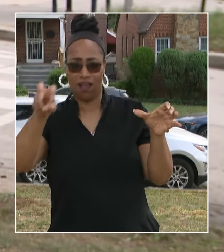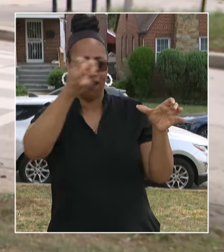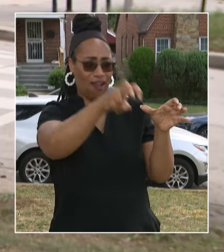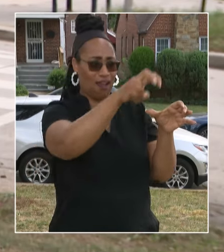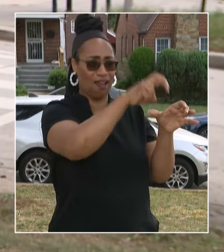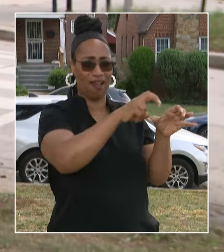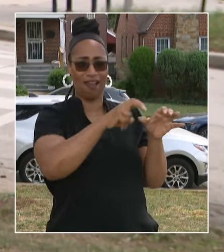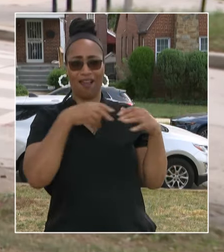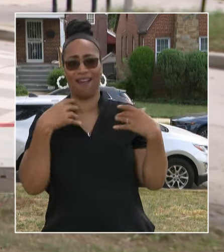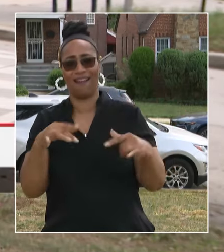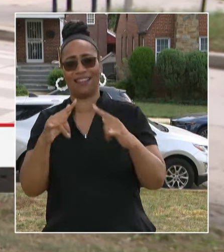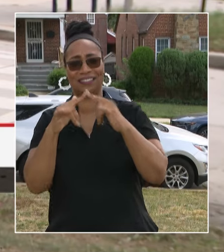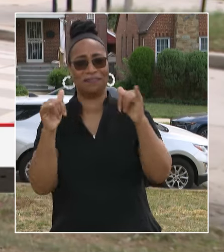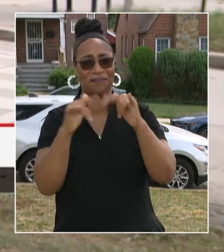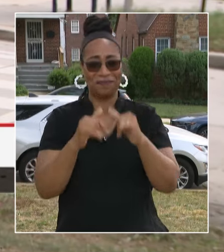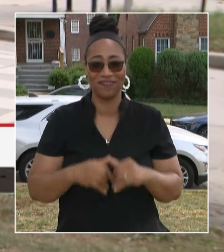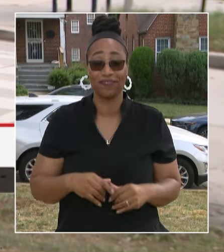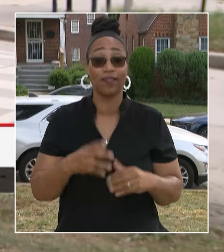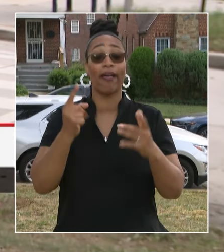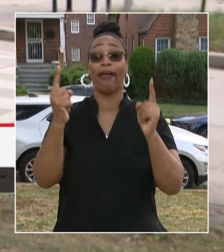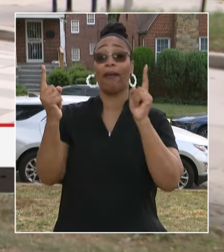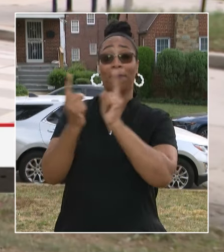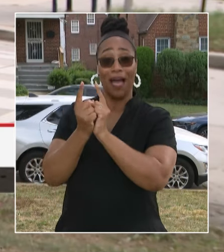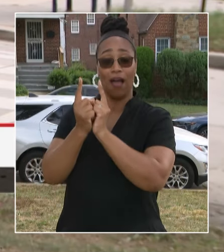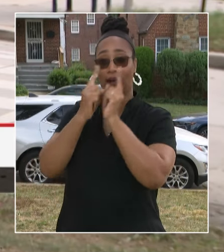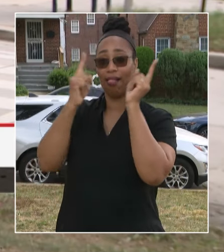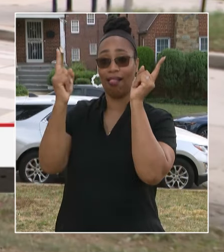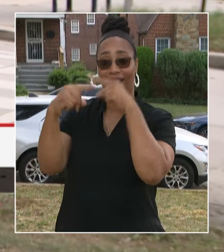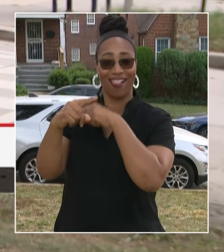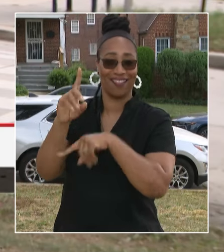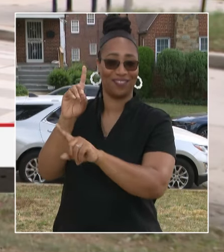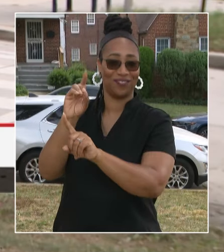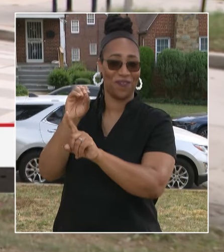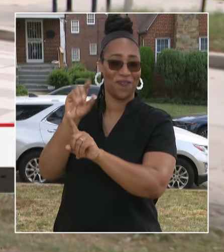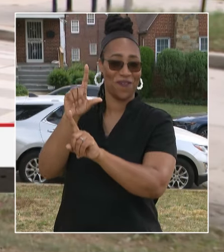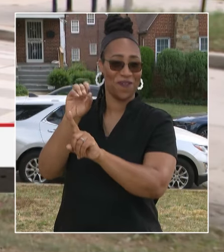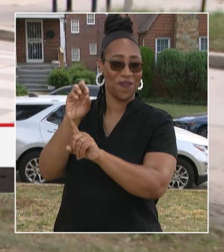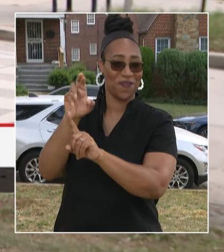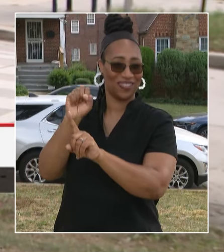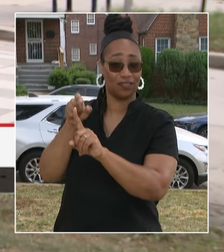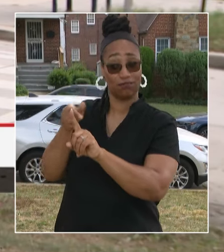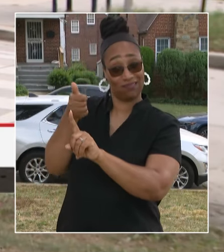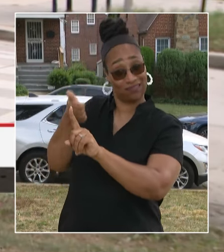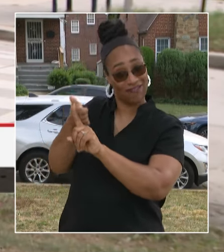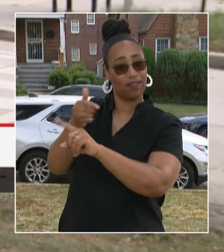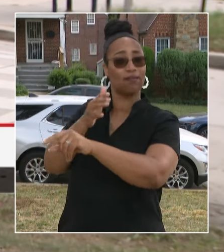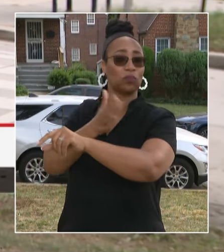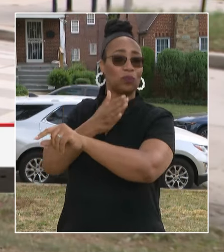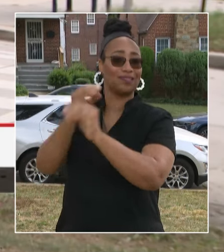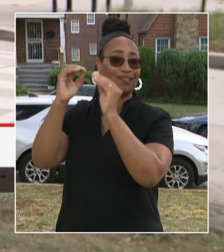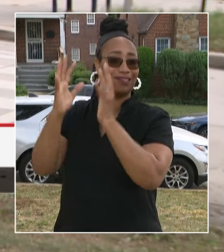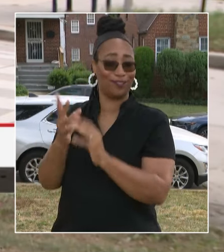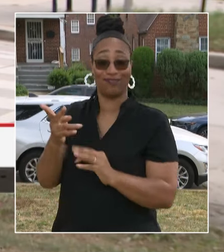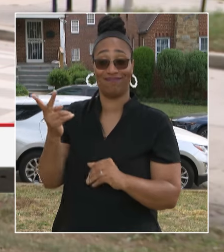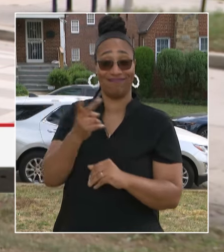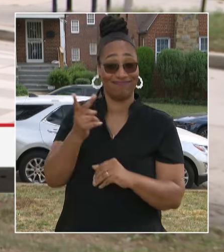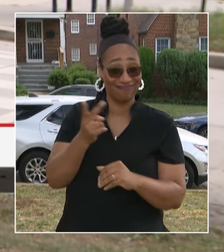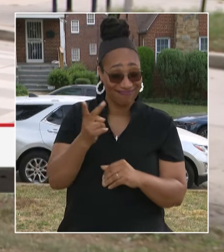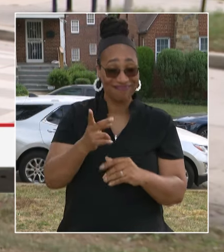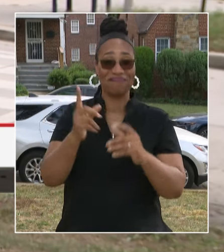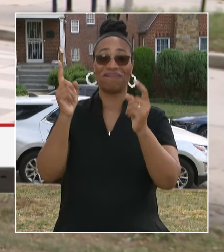married on August 27, 1954. The couple later became the parents of 3 daughters, Deidre, Michelle, and Angeline.